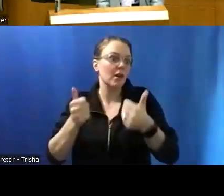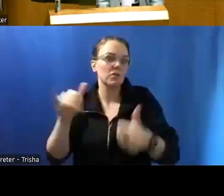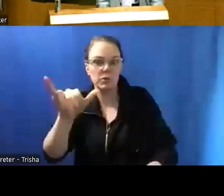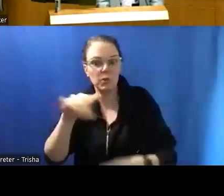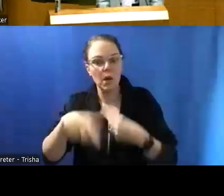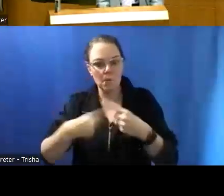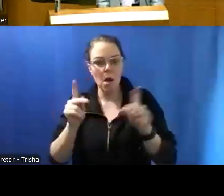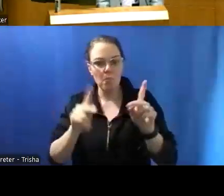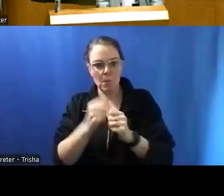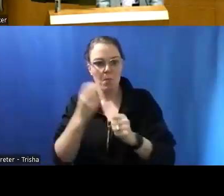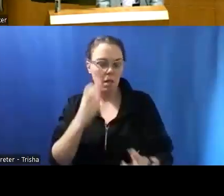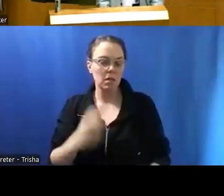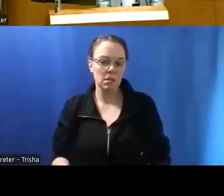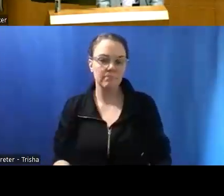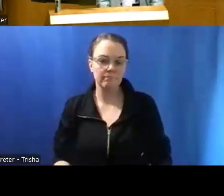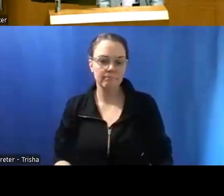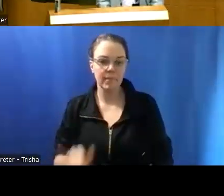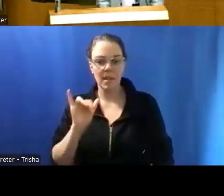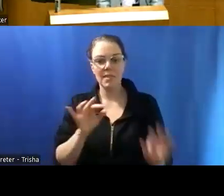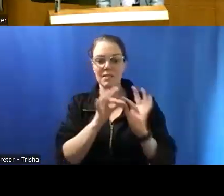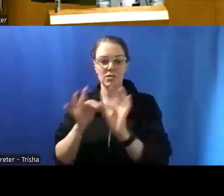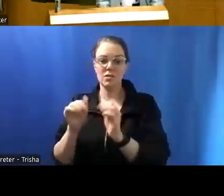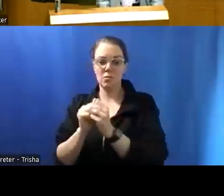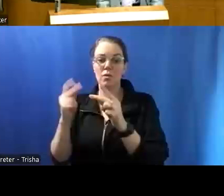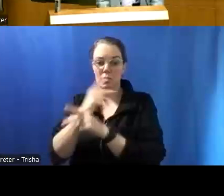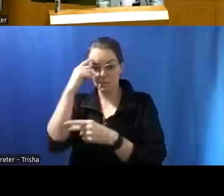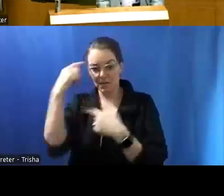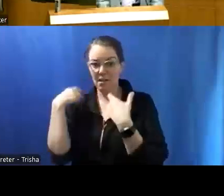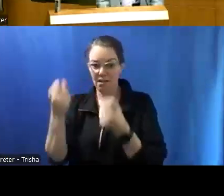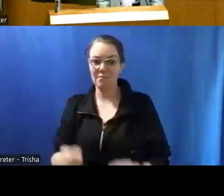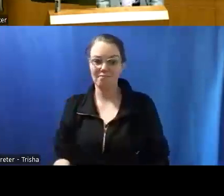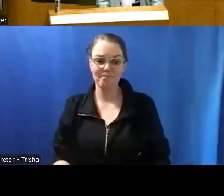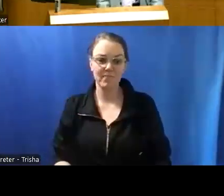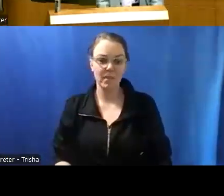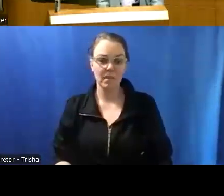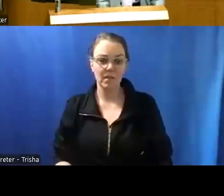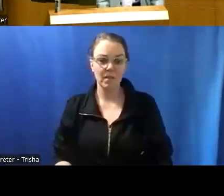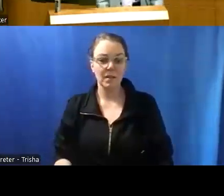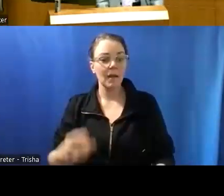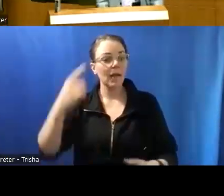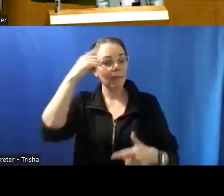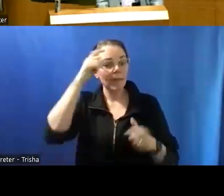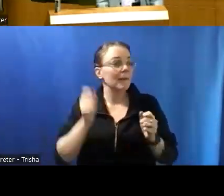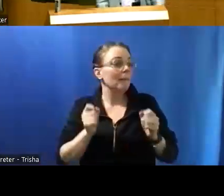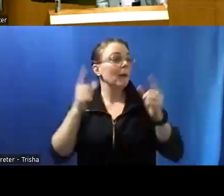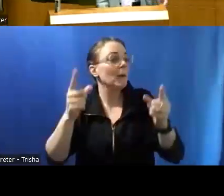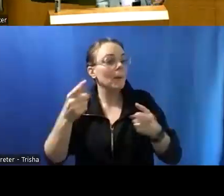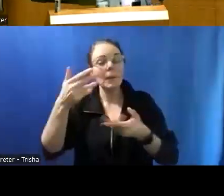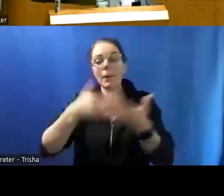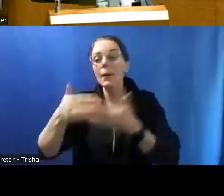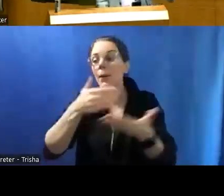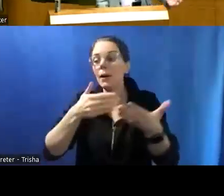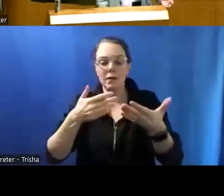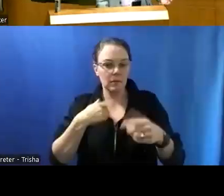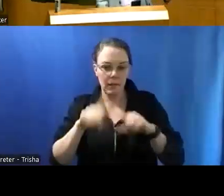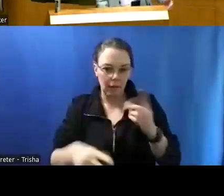with blindness, and that's associated with worse mental health. It's harder to be spontaneous in social interactions if you